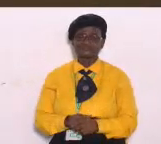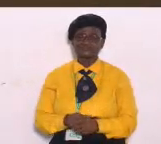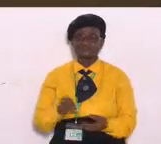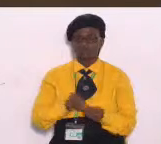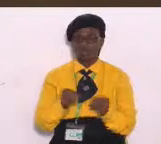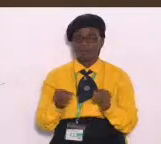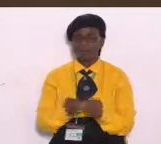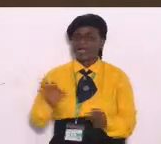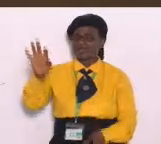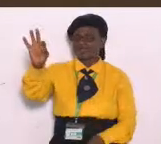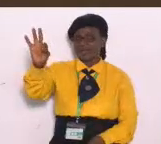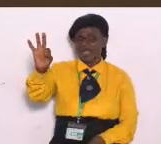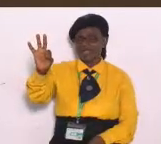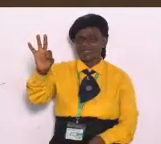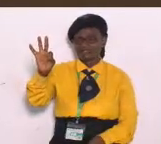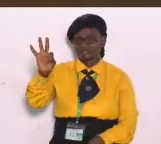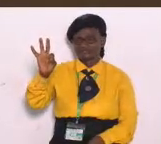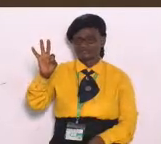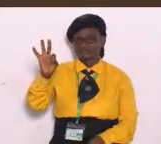Number nine.